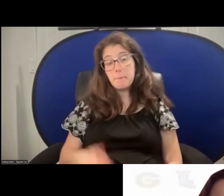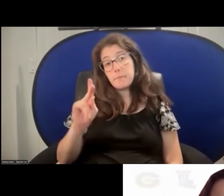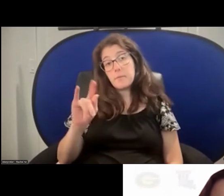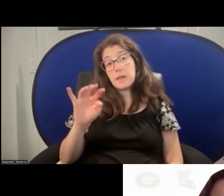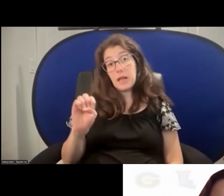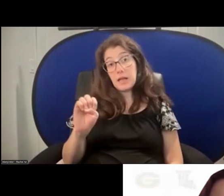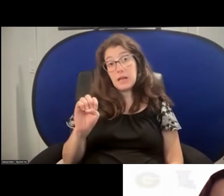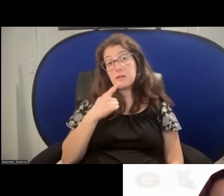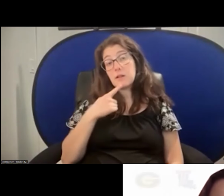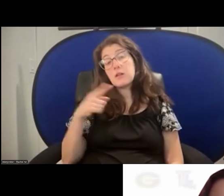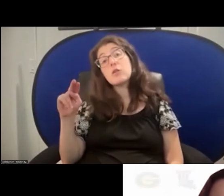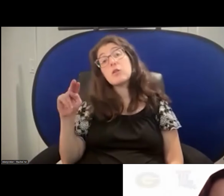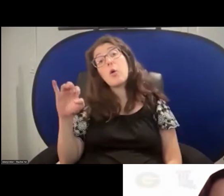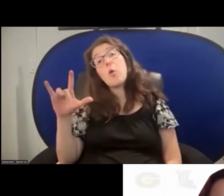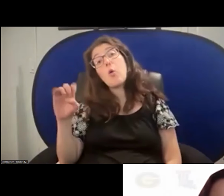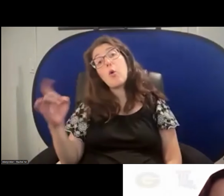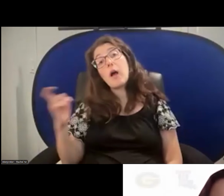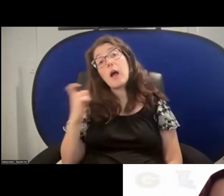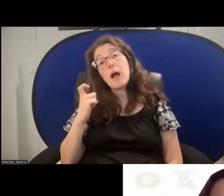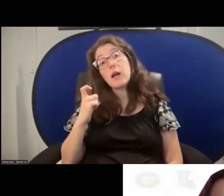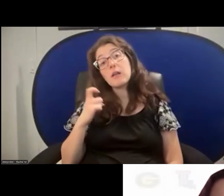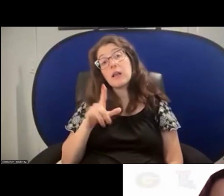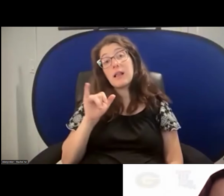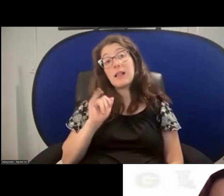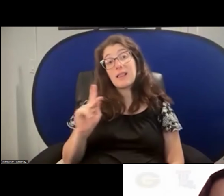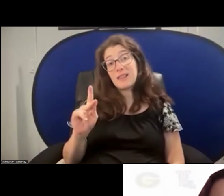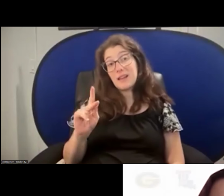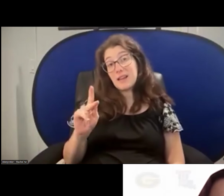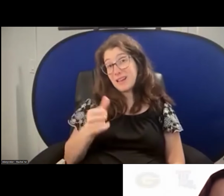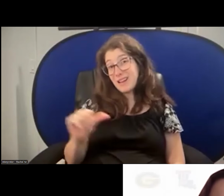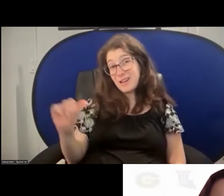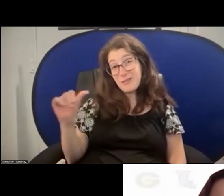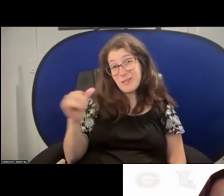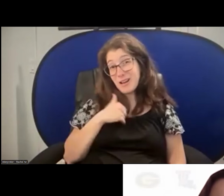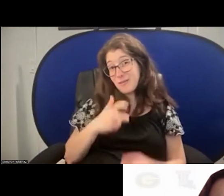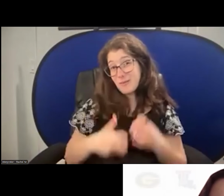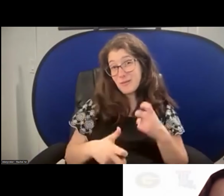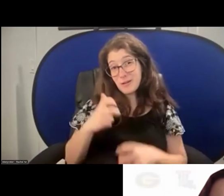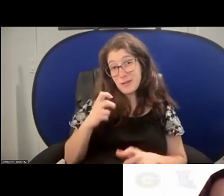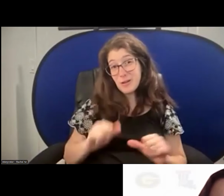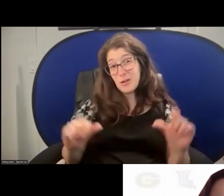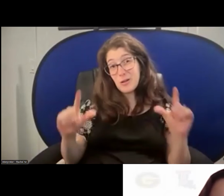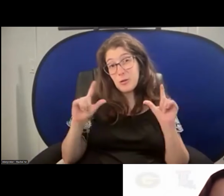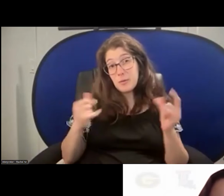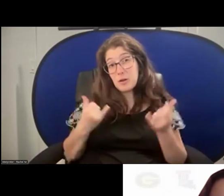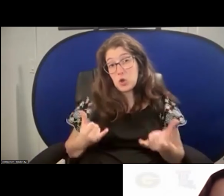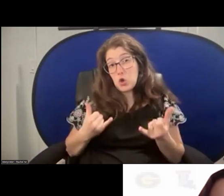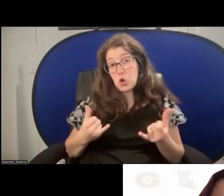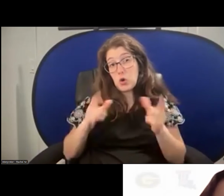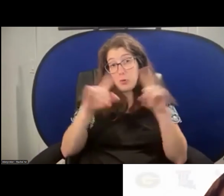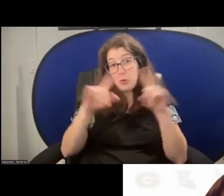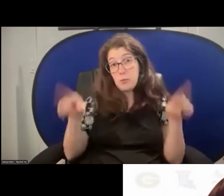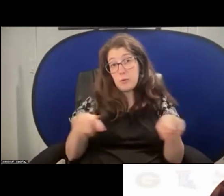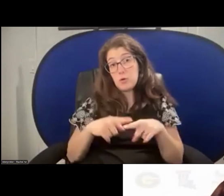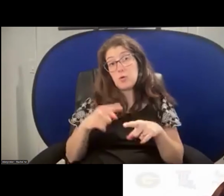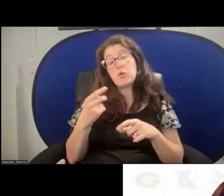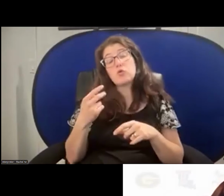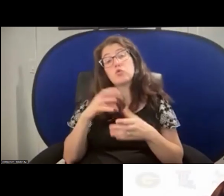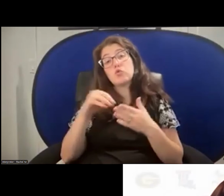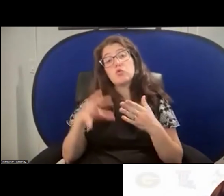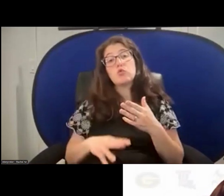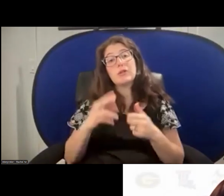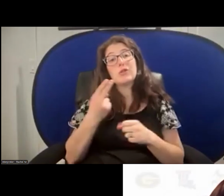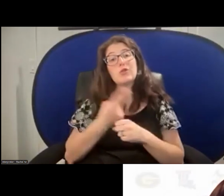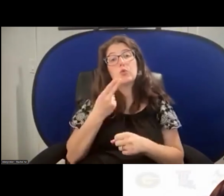Nicole asked, has anyone had problems with links opening in current windows when students are using web browsers other than Chrome?